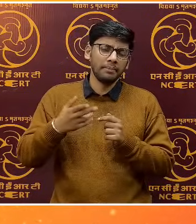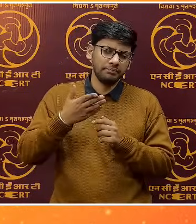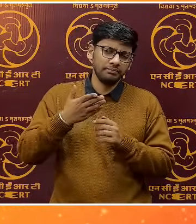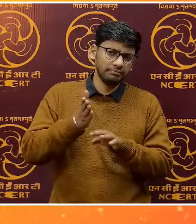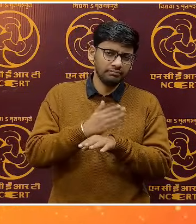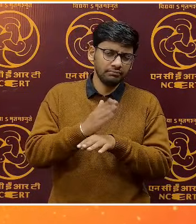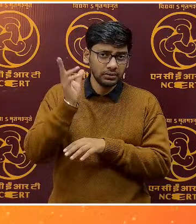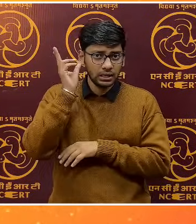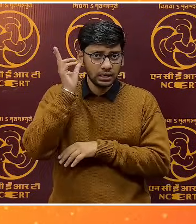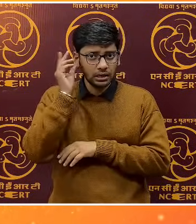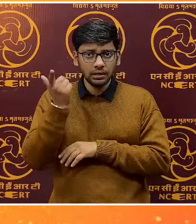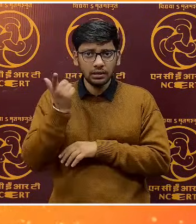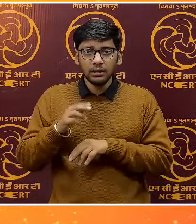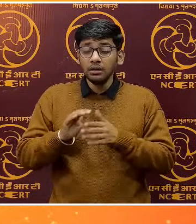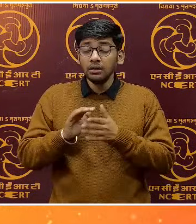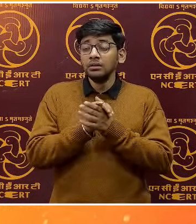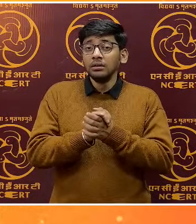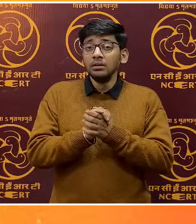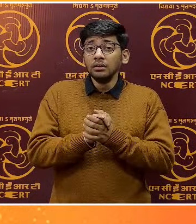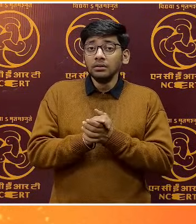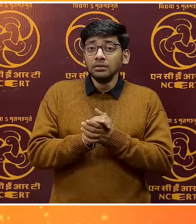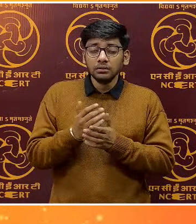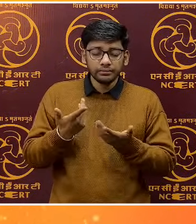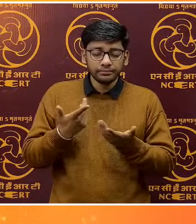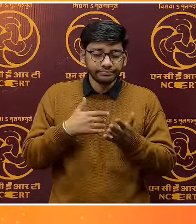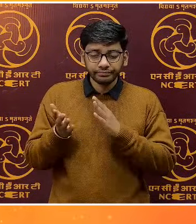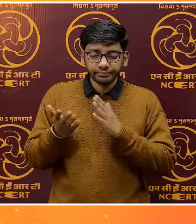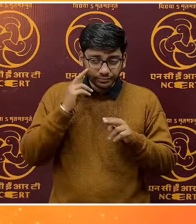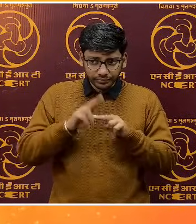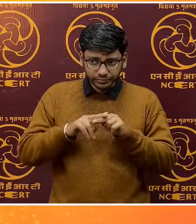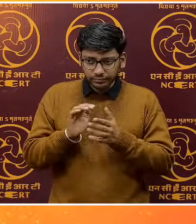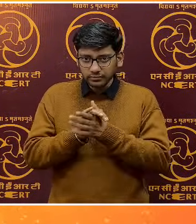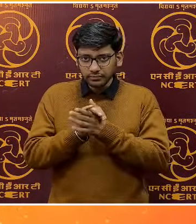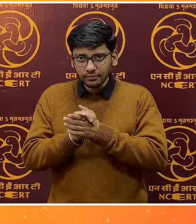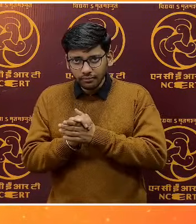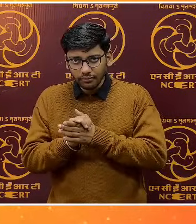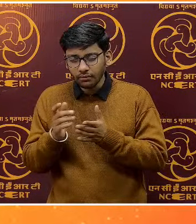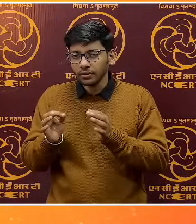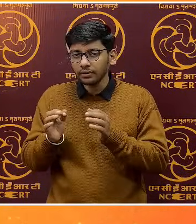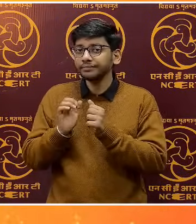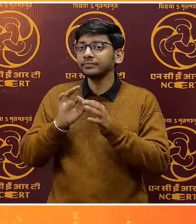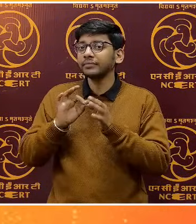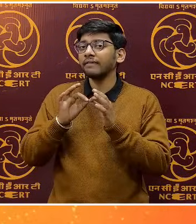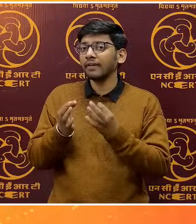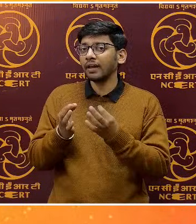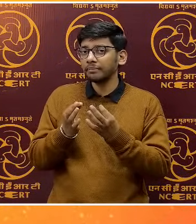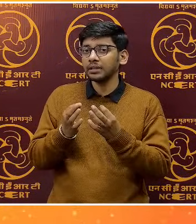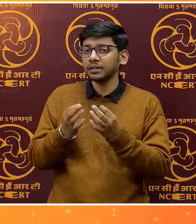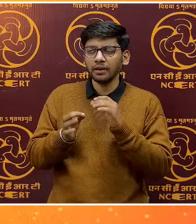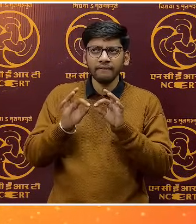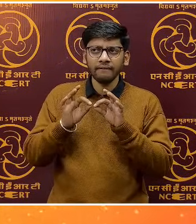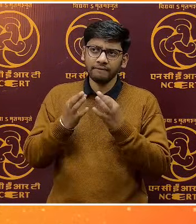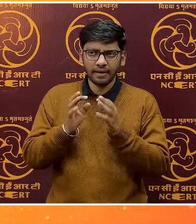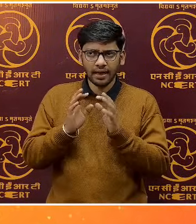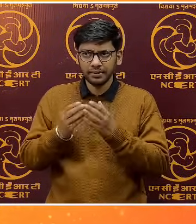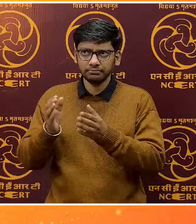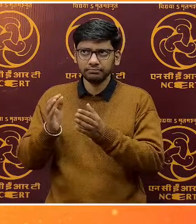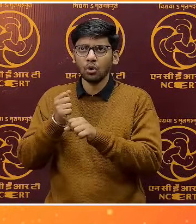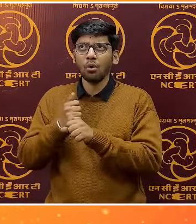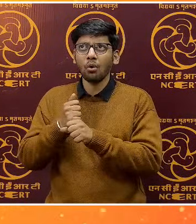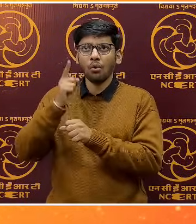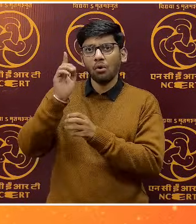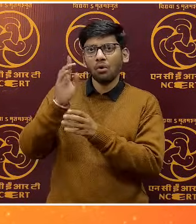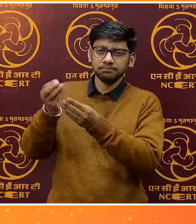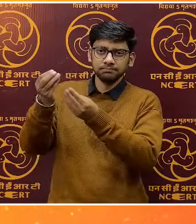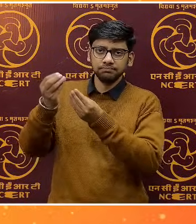the saying that friends are our chosen family. Right? Yes. But God has given us a family also, right? So we'll